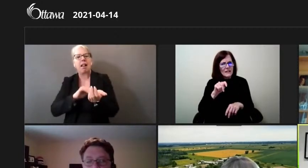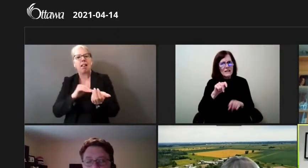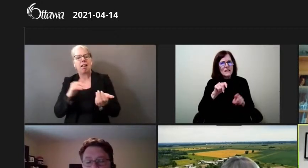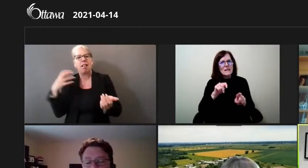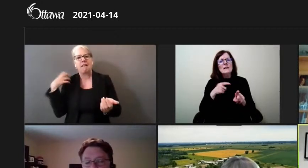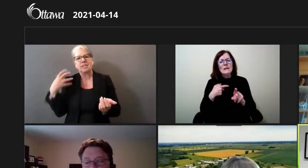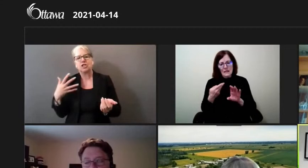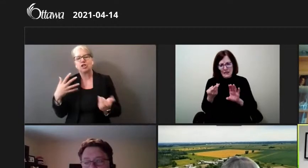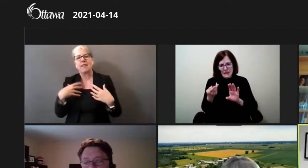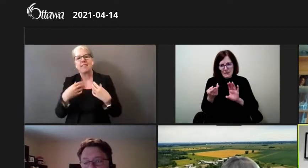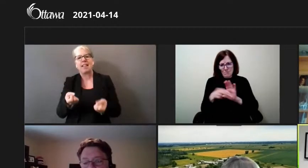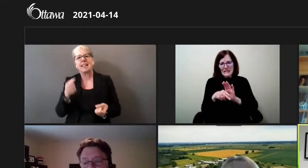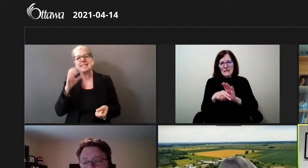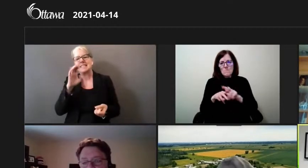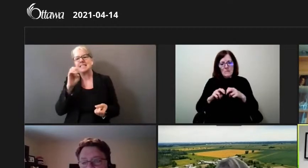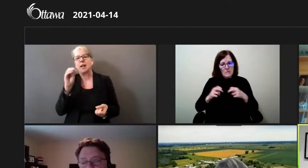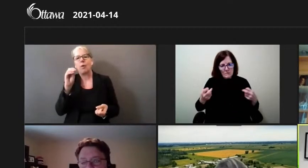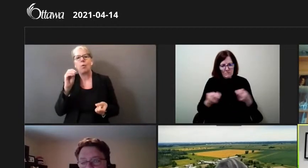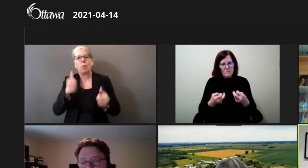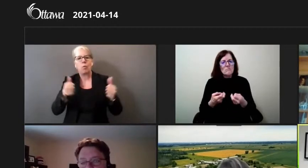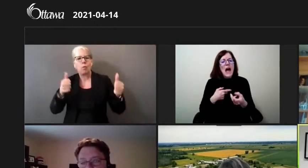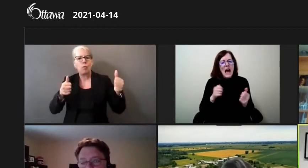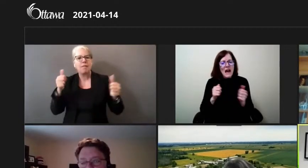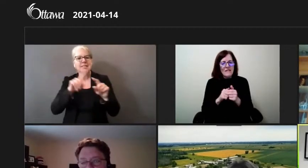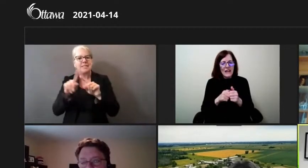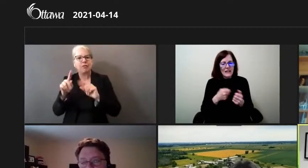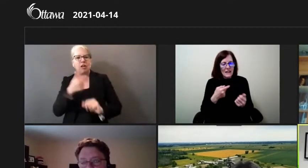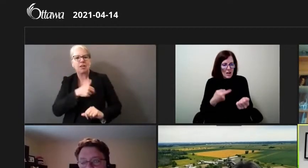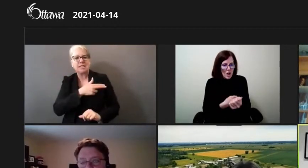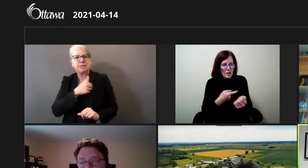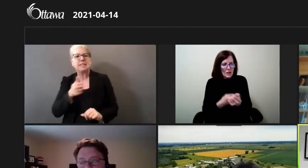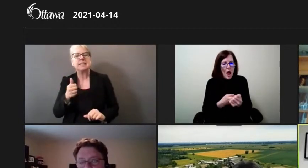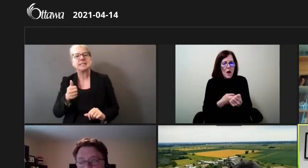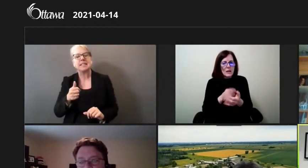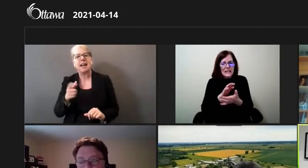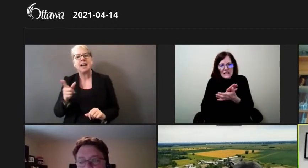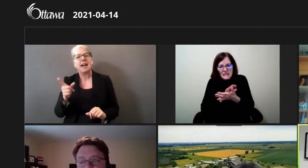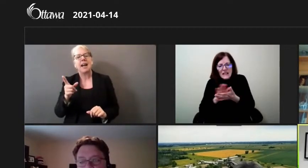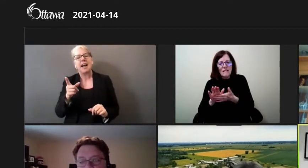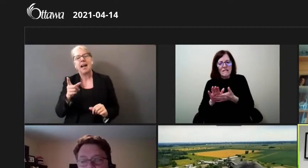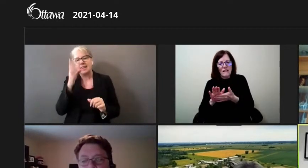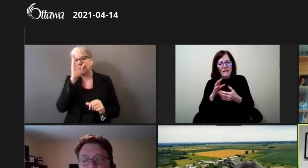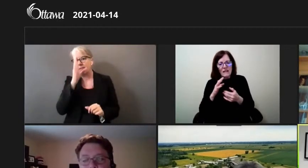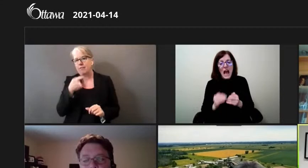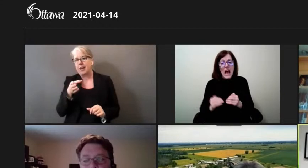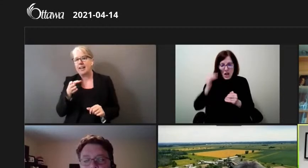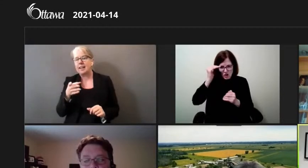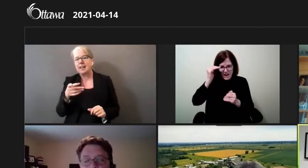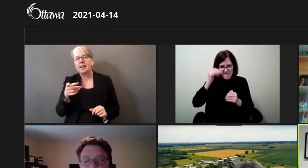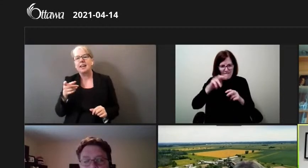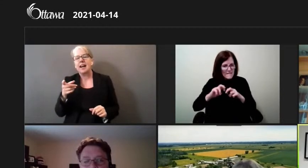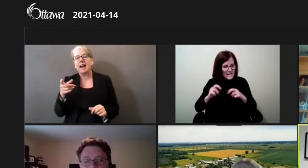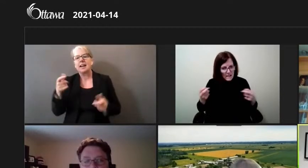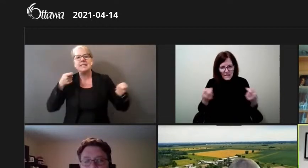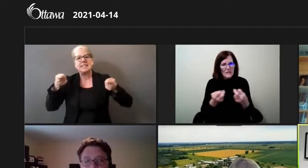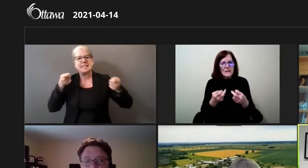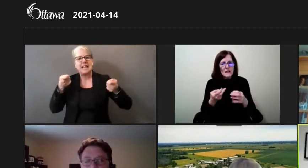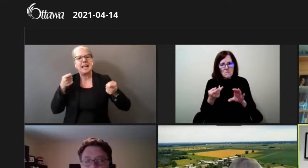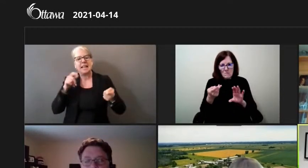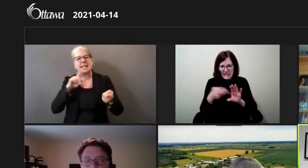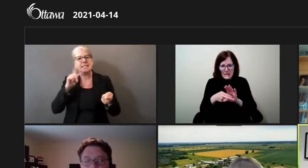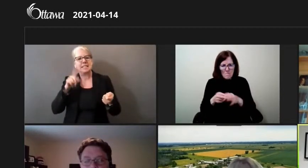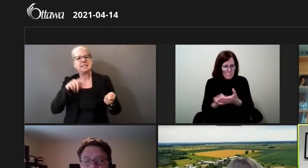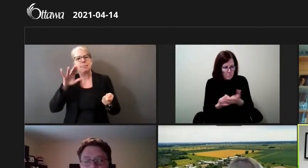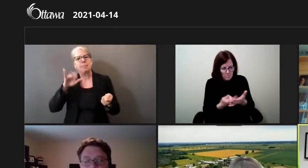and the CEOs of the hospitals, and to be candid, Councillor, it's very much dictated by